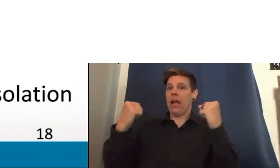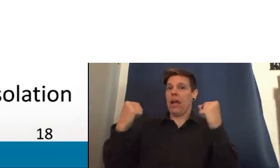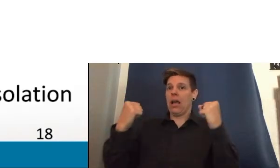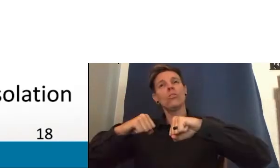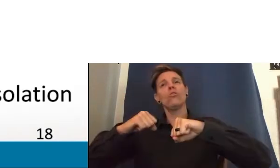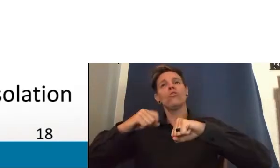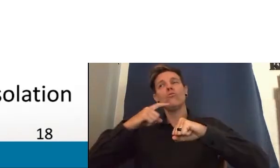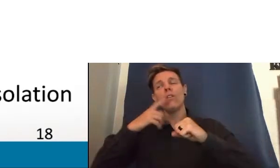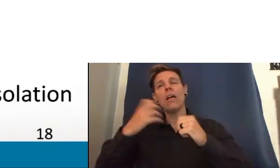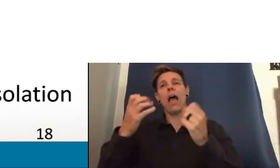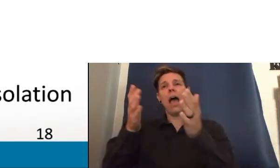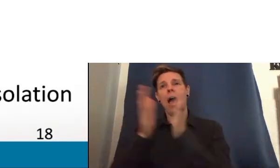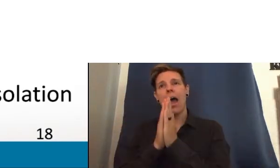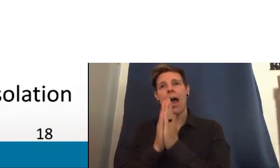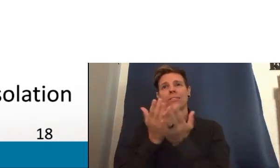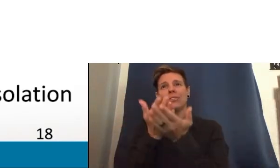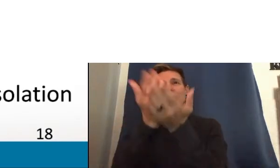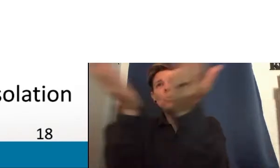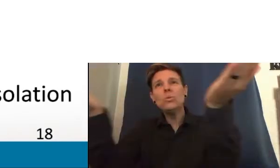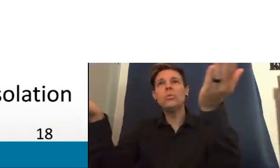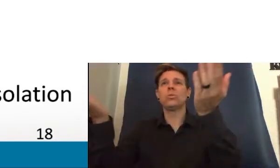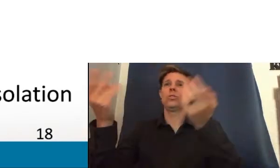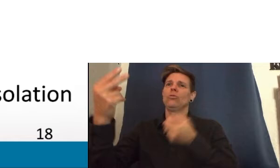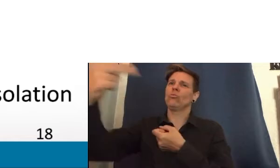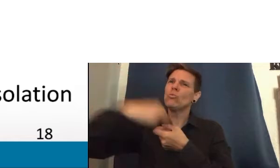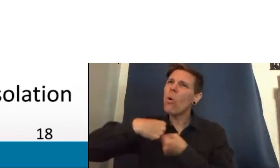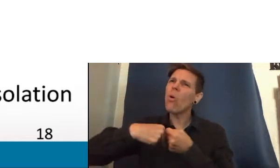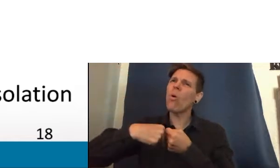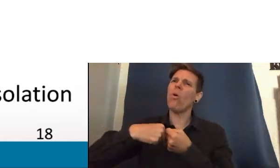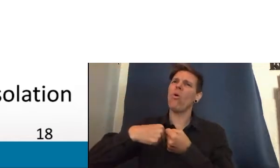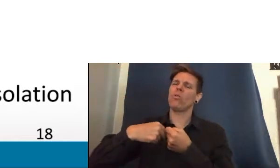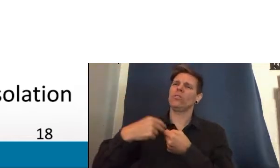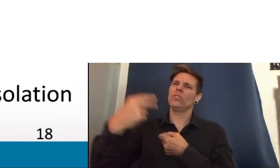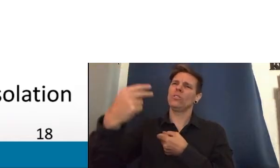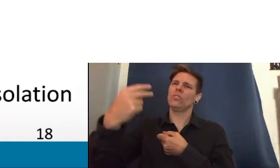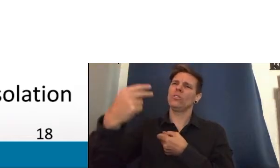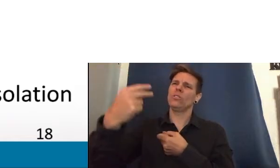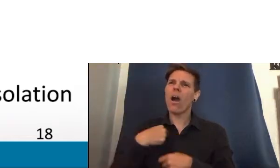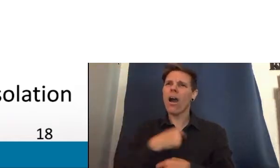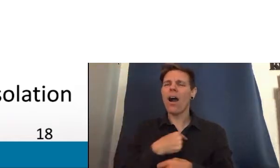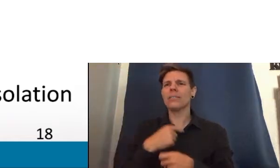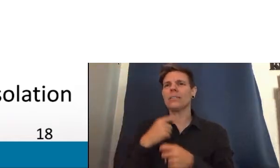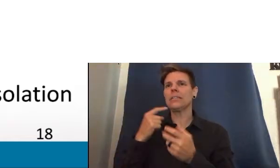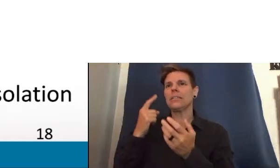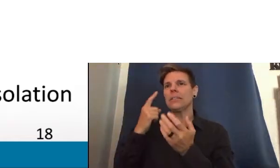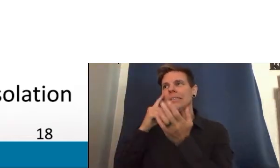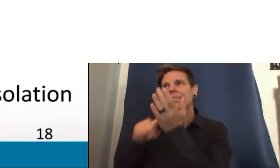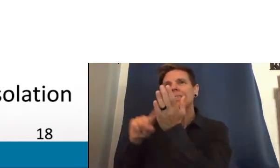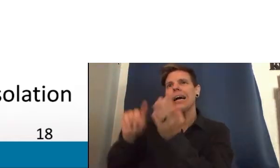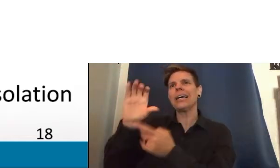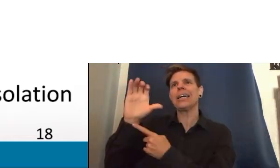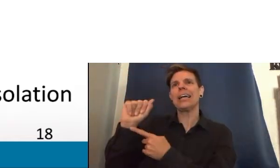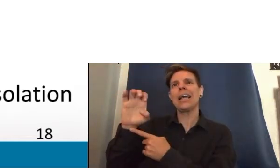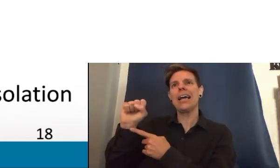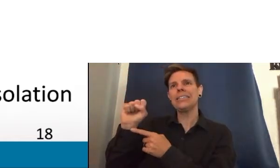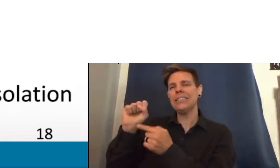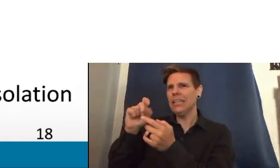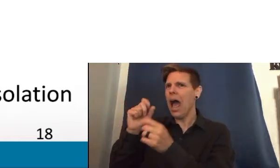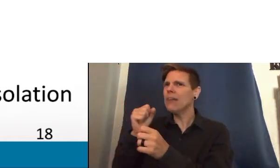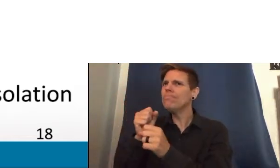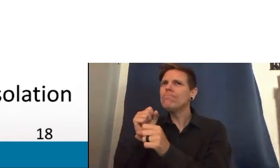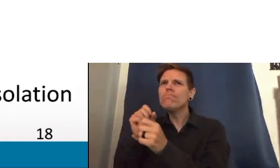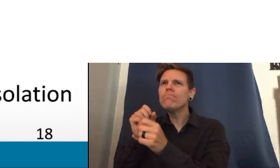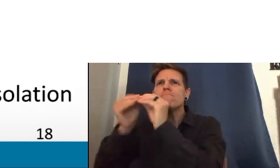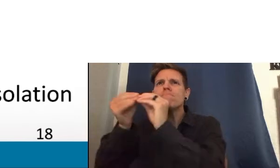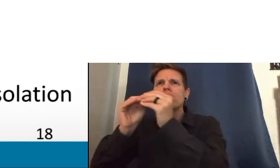to join us and our case investigators who are still diligently really tracing this. We need